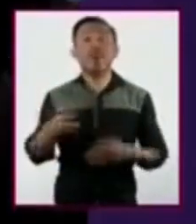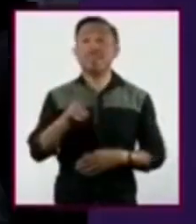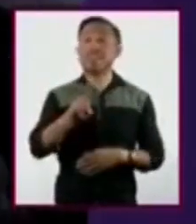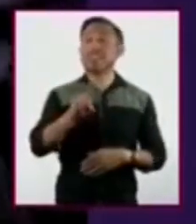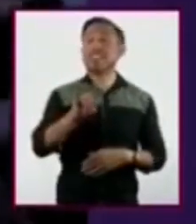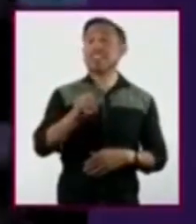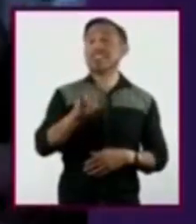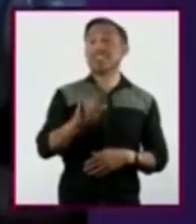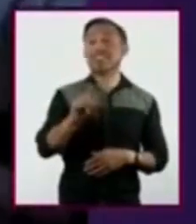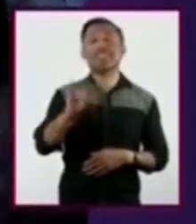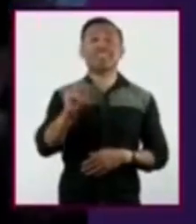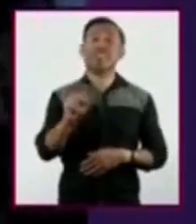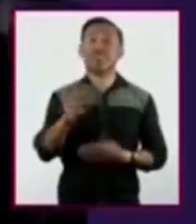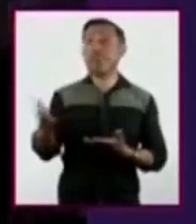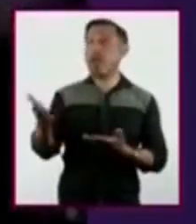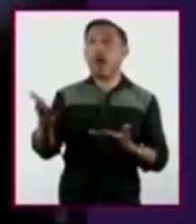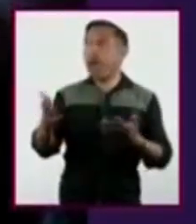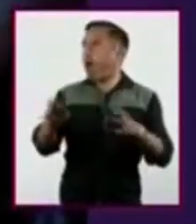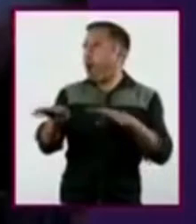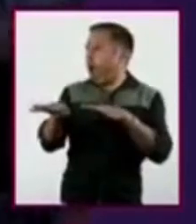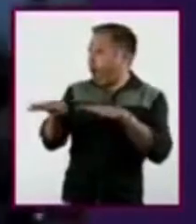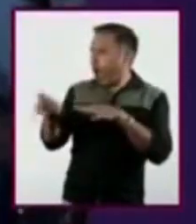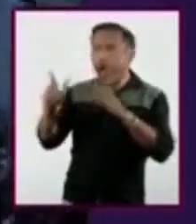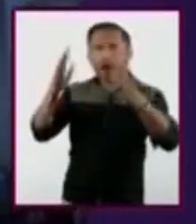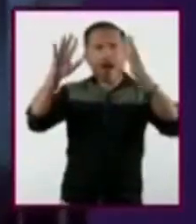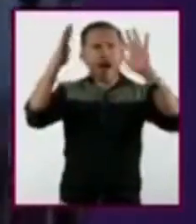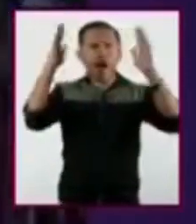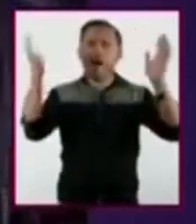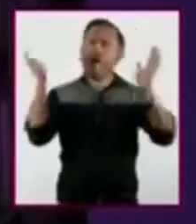do it! Let's do it!